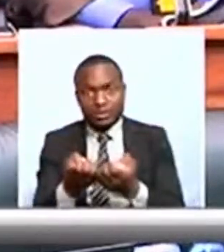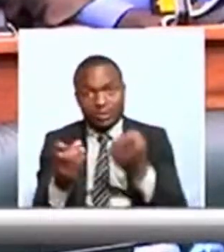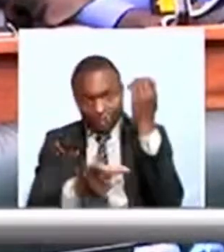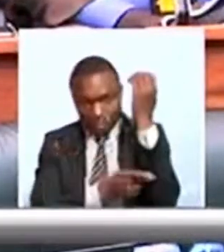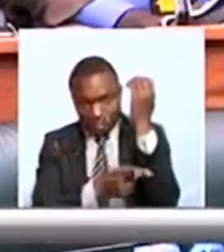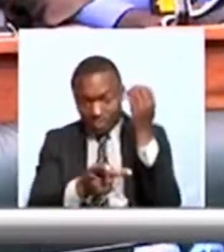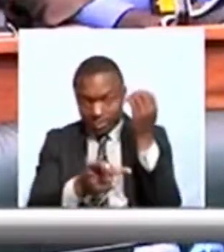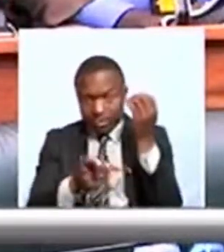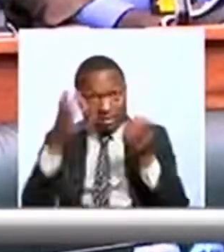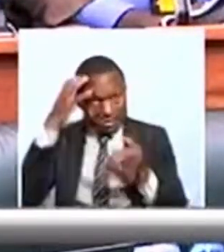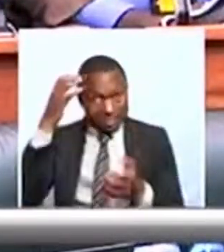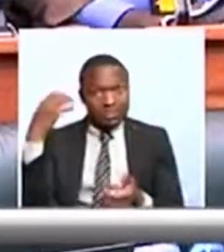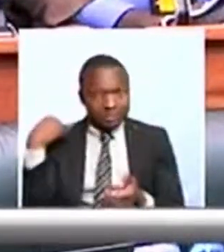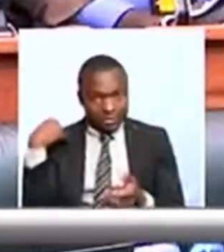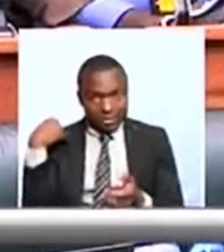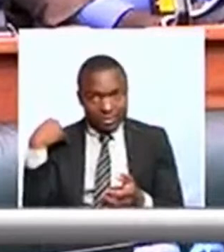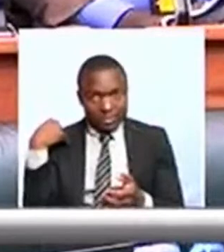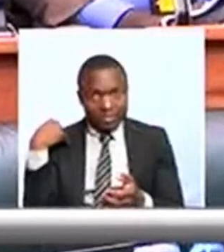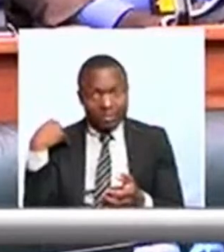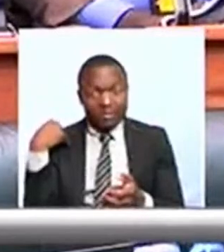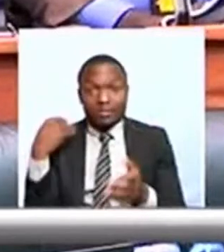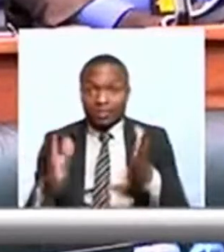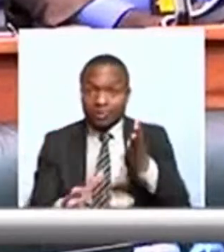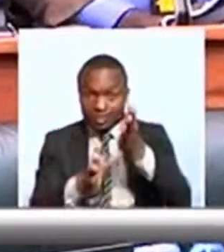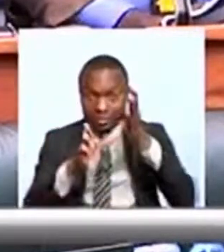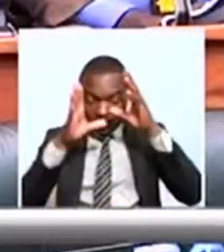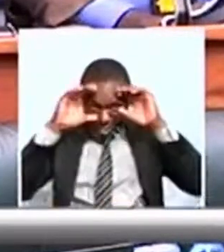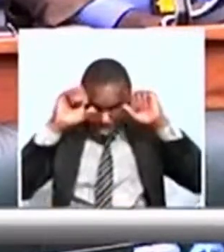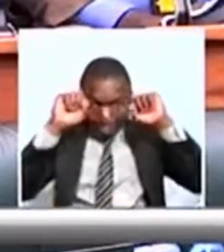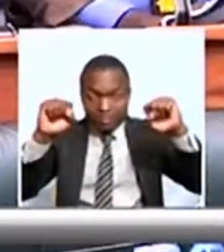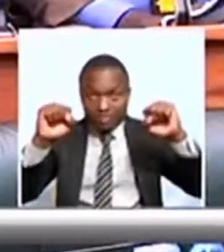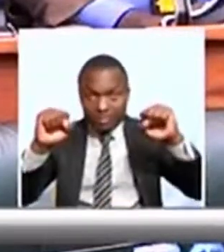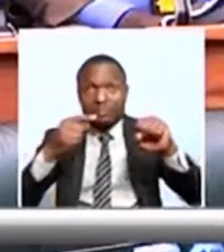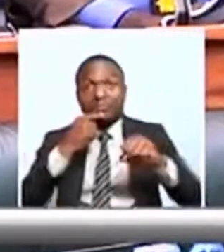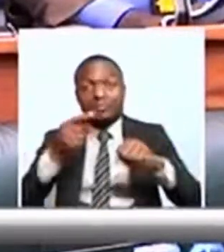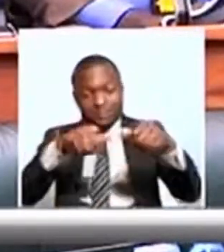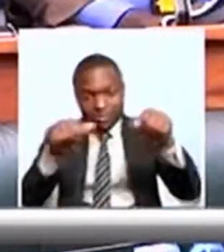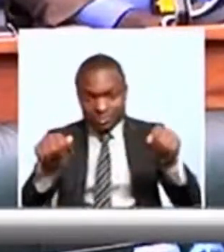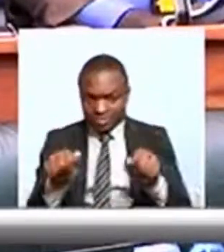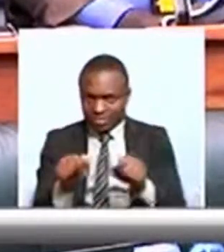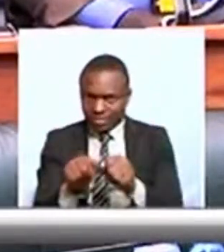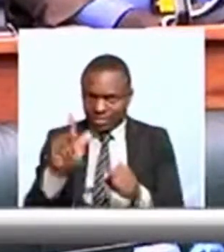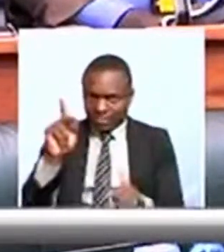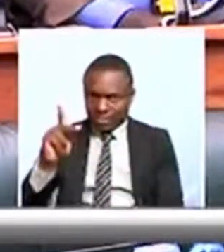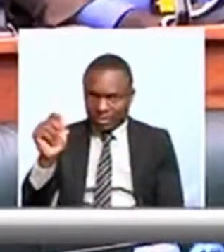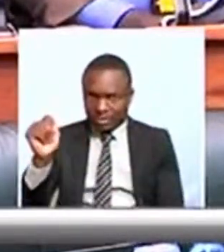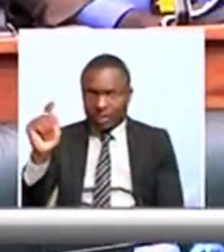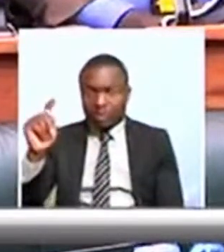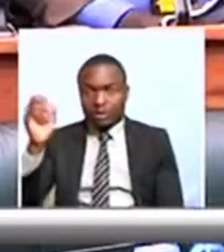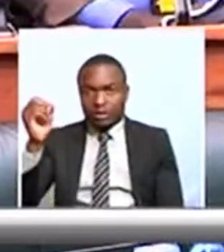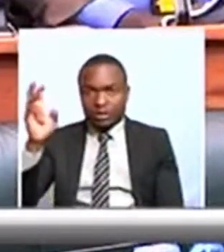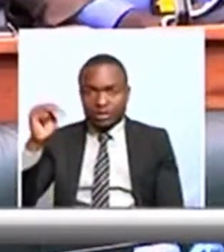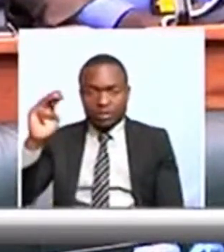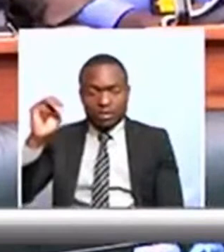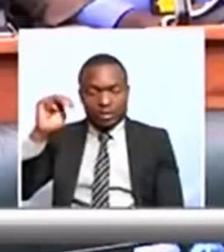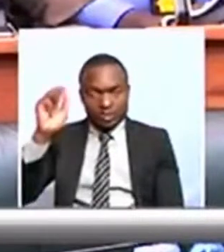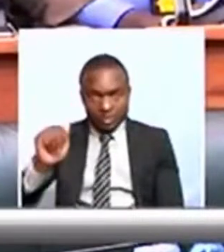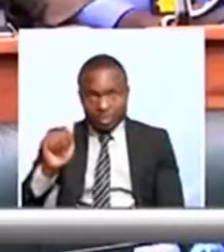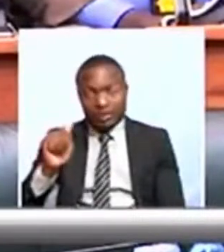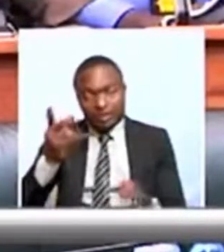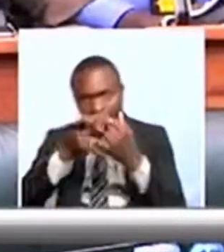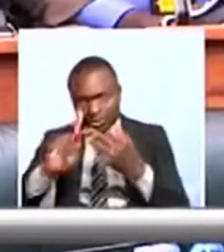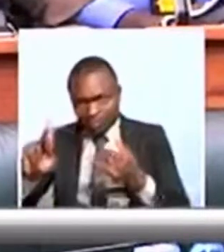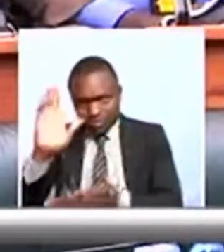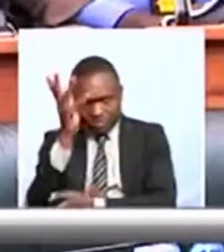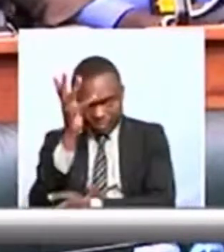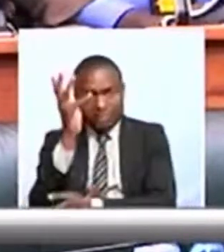Office of the Vice President have revealed that the area Kamema is part of the Mwekela Forest